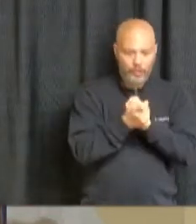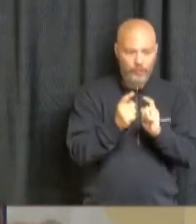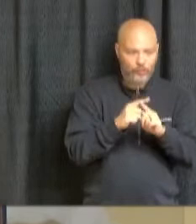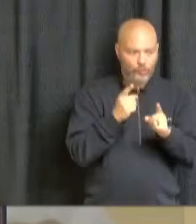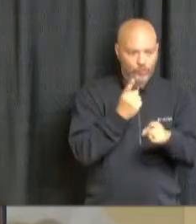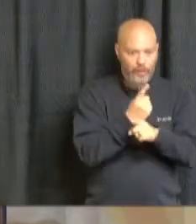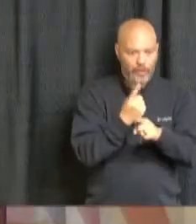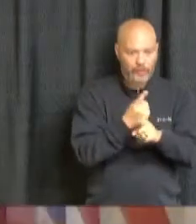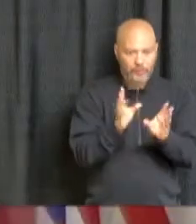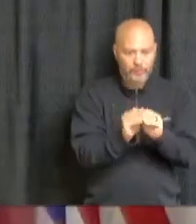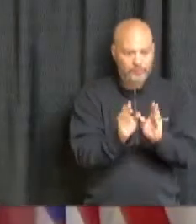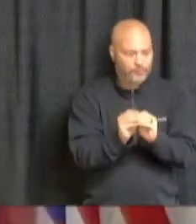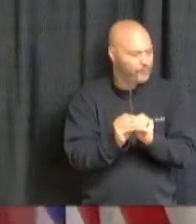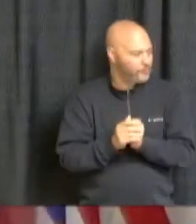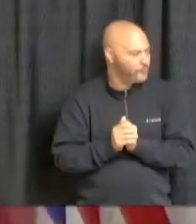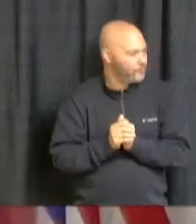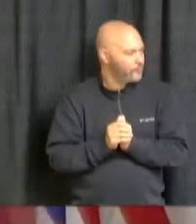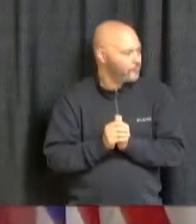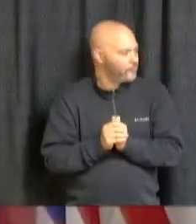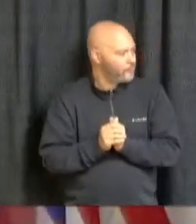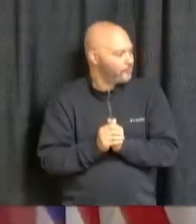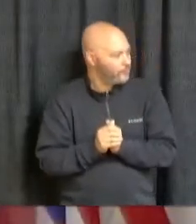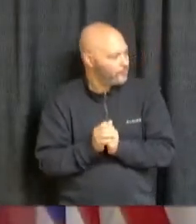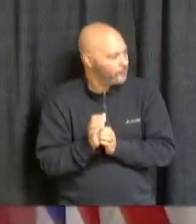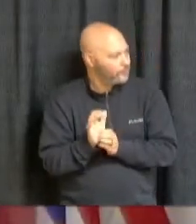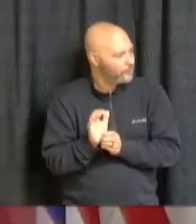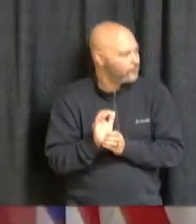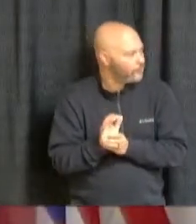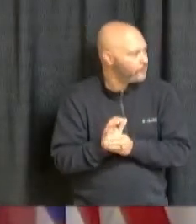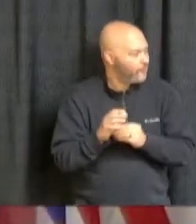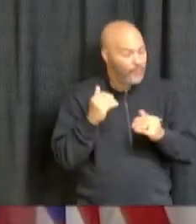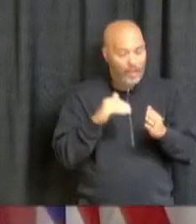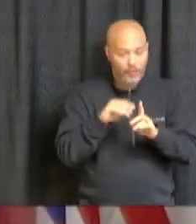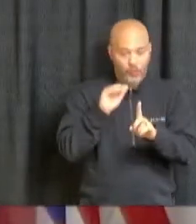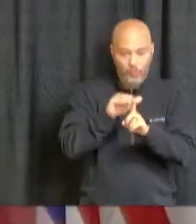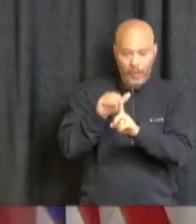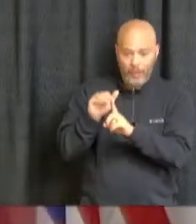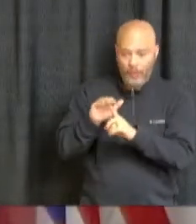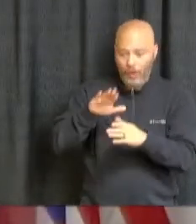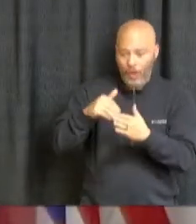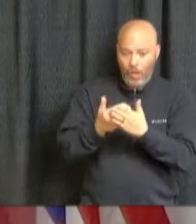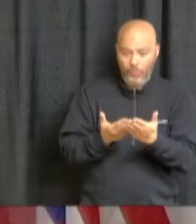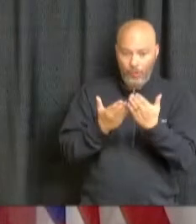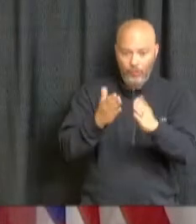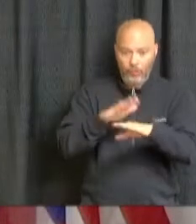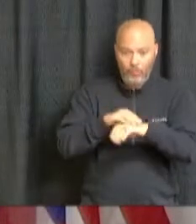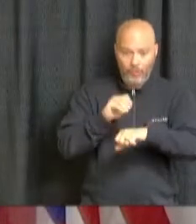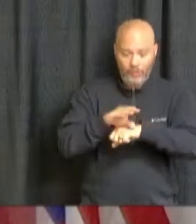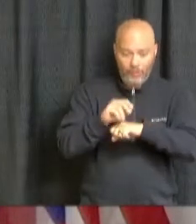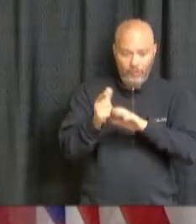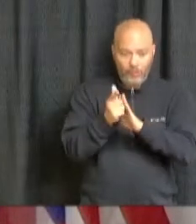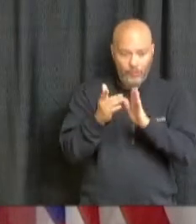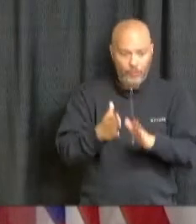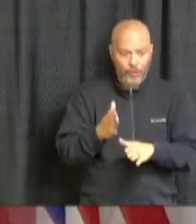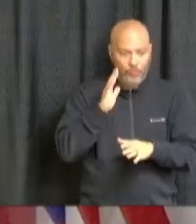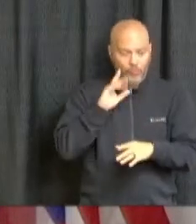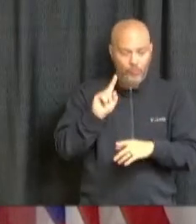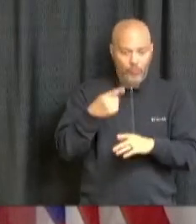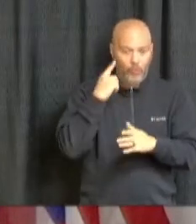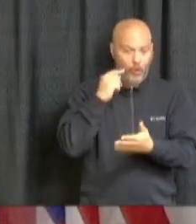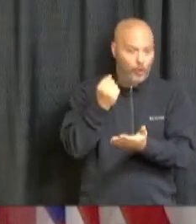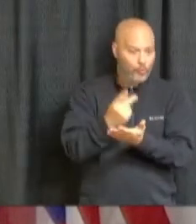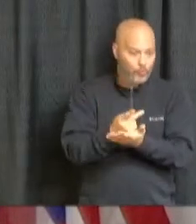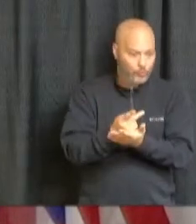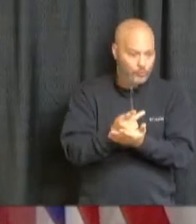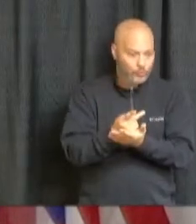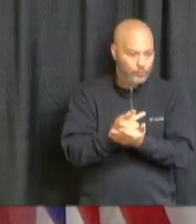without objection. We're now back in regular session. Councilperson Streetman. As a reminder, all motions upon the advice of legal counsel shall be for approval.